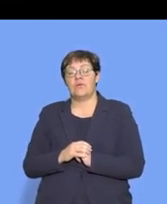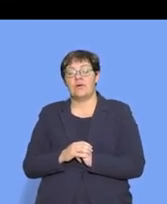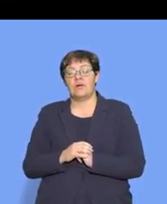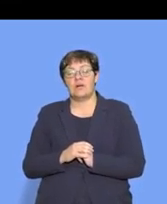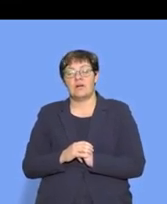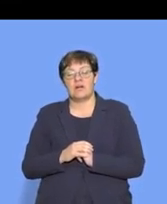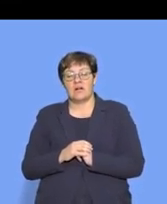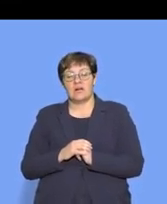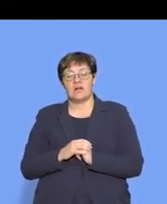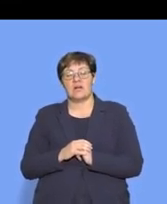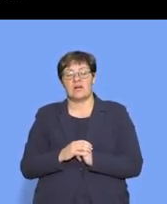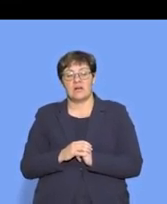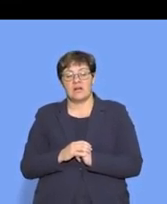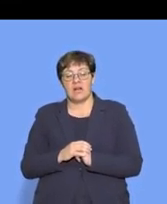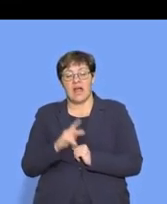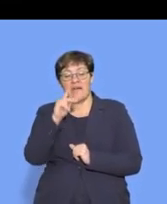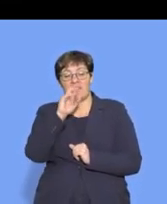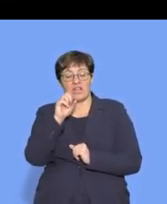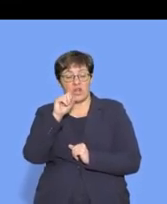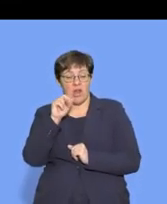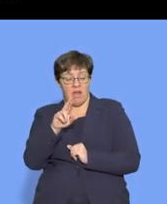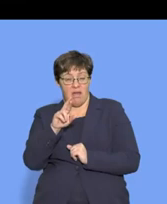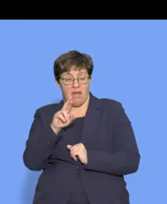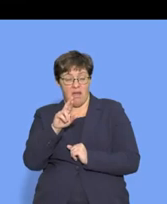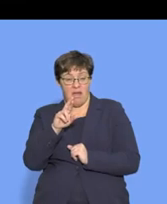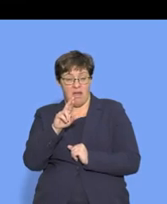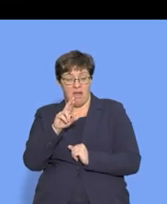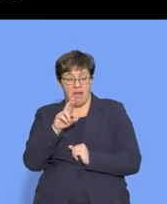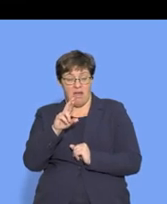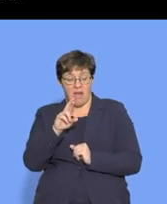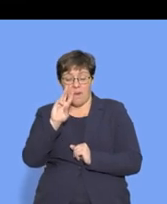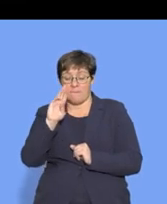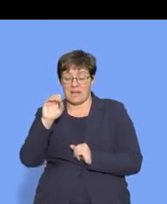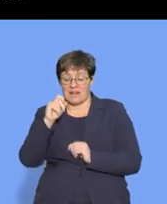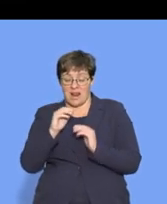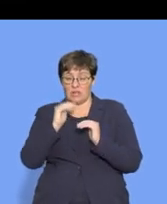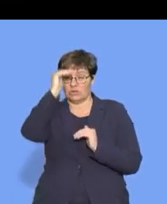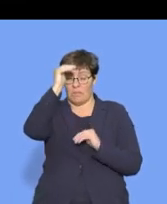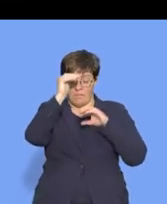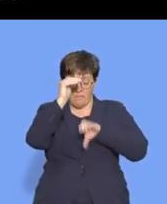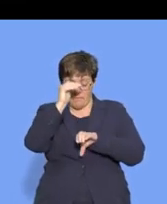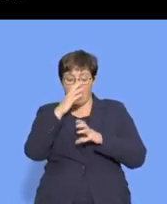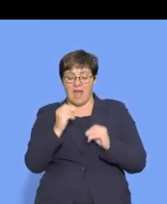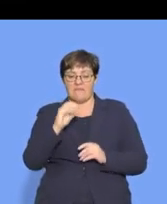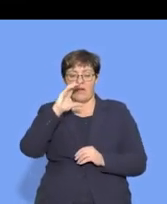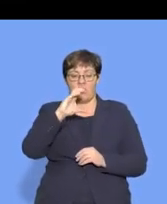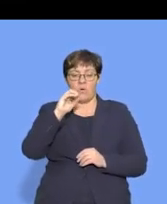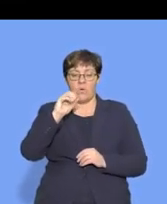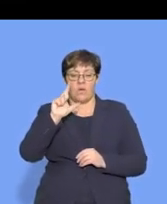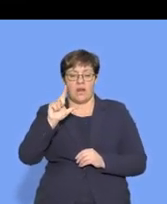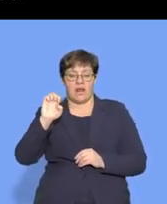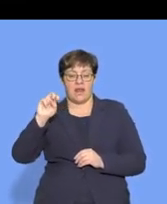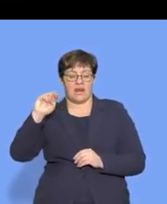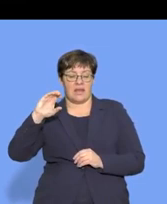the vascular bundle and at the bottom of the vascular bundle, we have collenchyma, and that